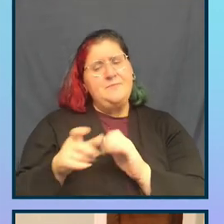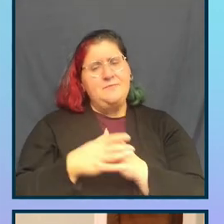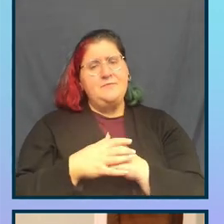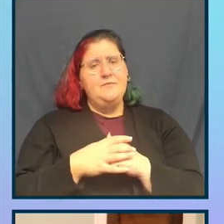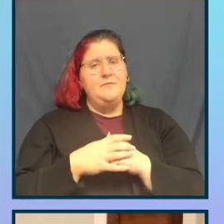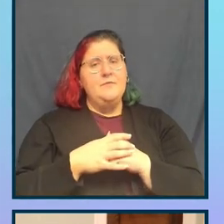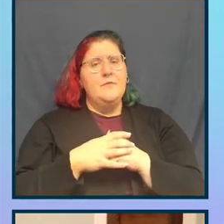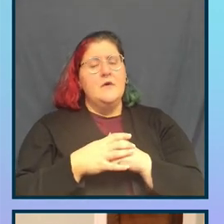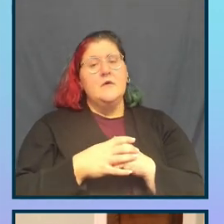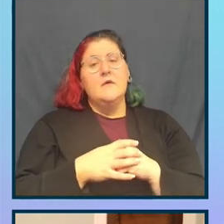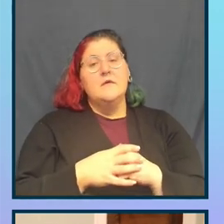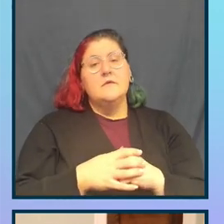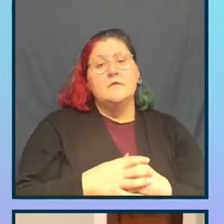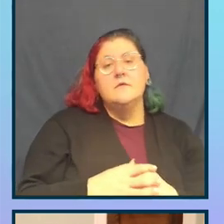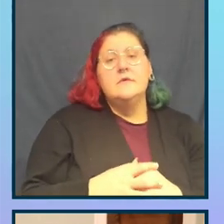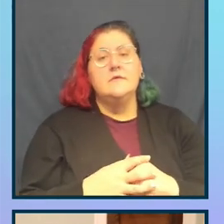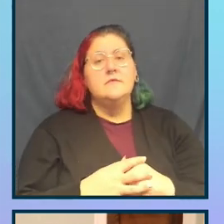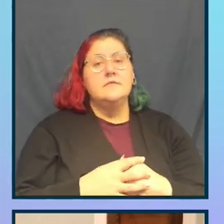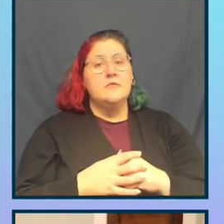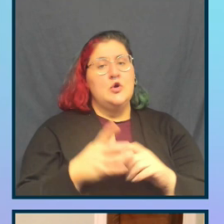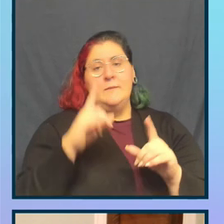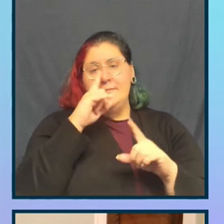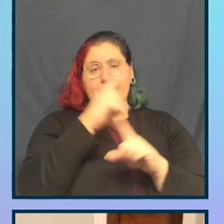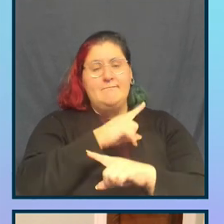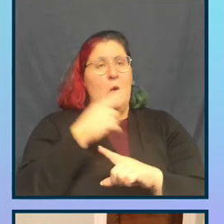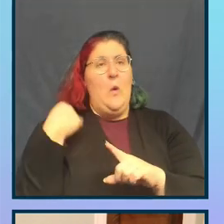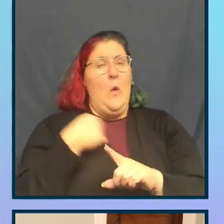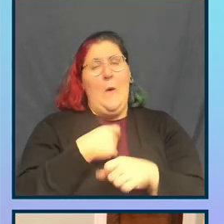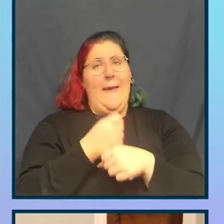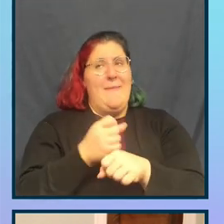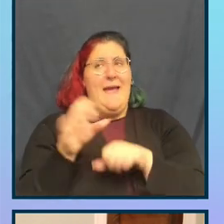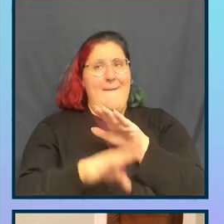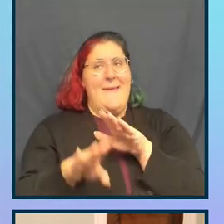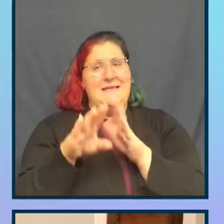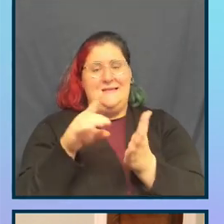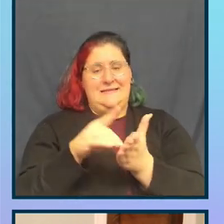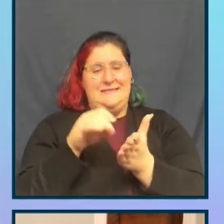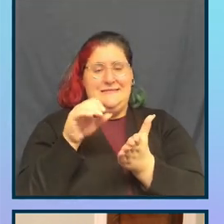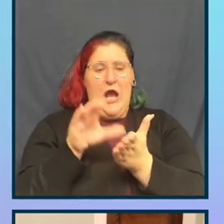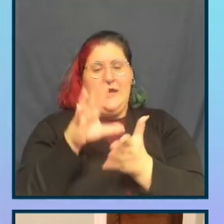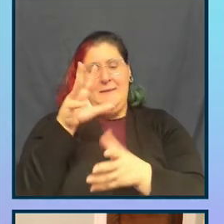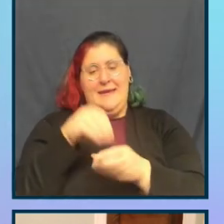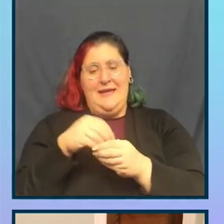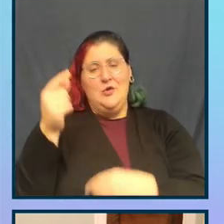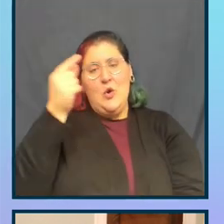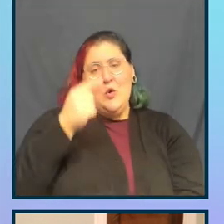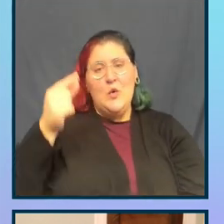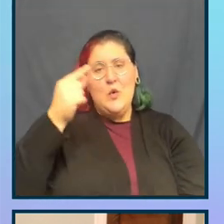So let's pretend we've created a basic document in Google Docs, and now we want to publish it on the internet. So we need